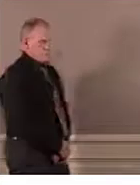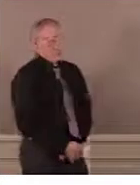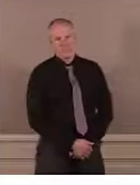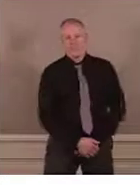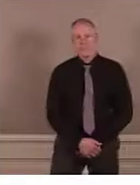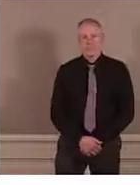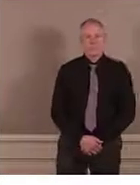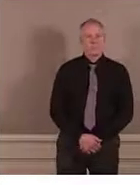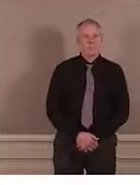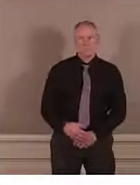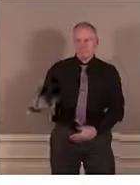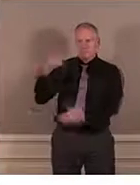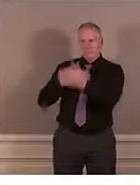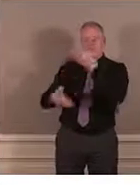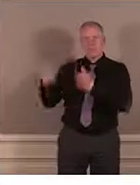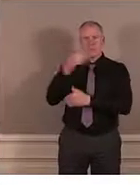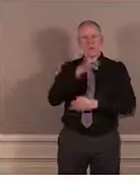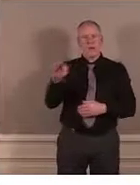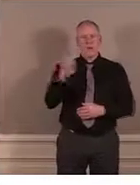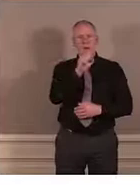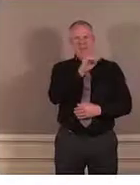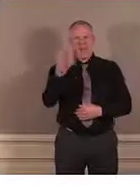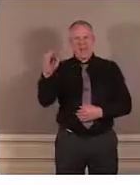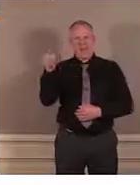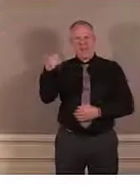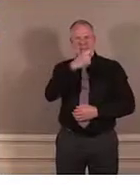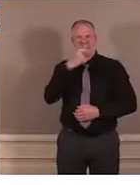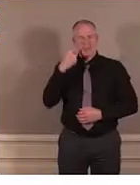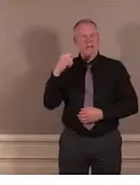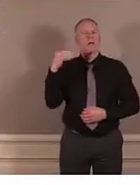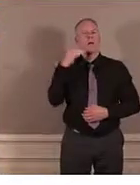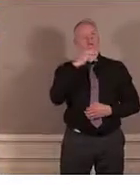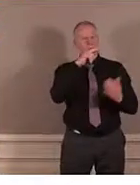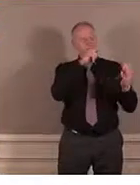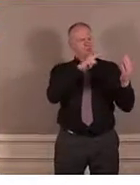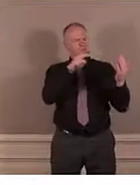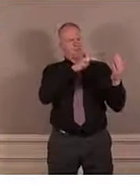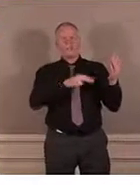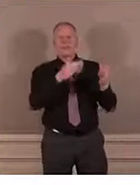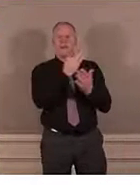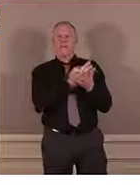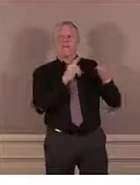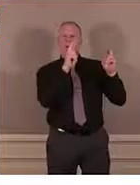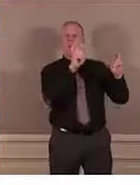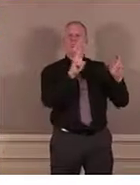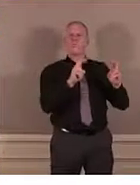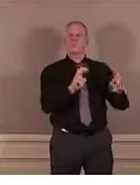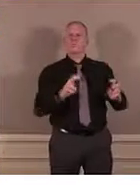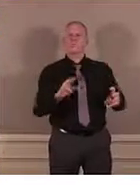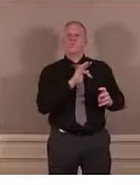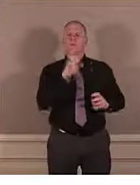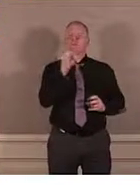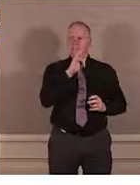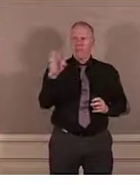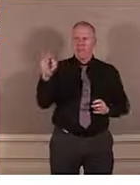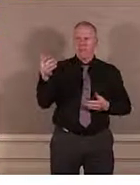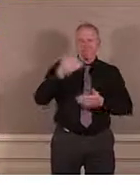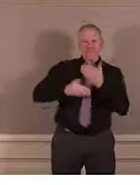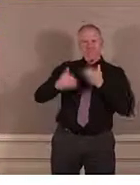verbatim from staff really is quite important. So I'm just going to read out a couple of quotes from the staff that we had.